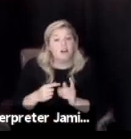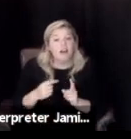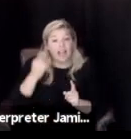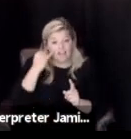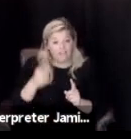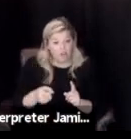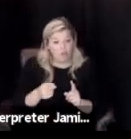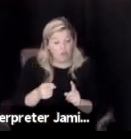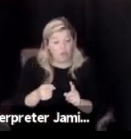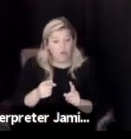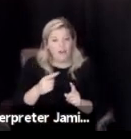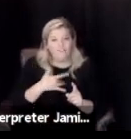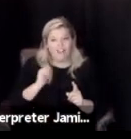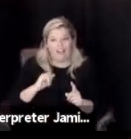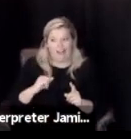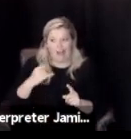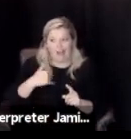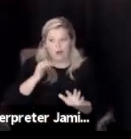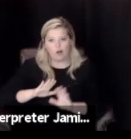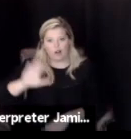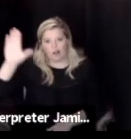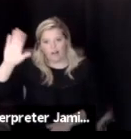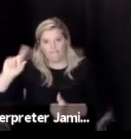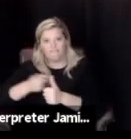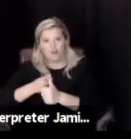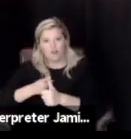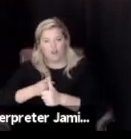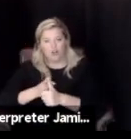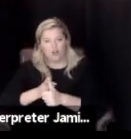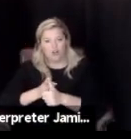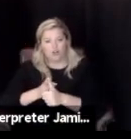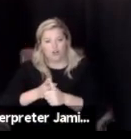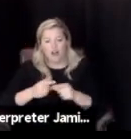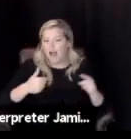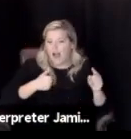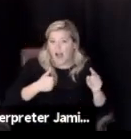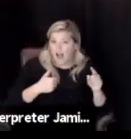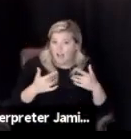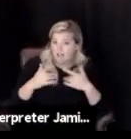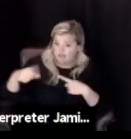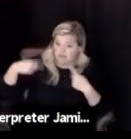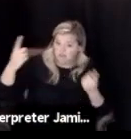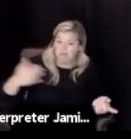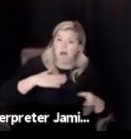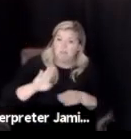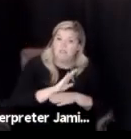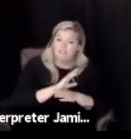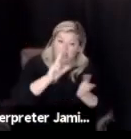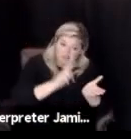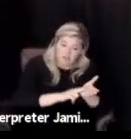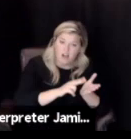raise your hand, I'll raise my hand. I can't tell you, yes, I signed a lot of contracts in my business, but I